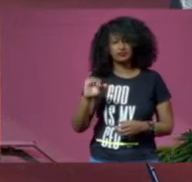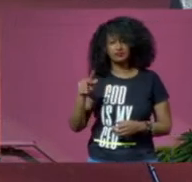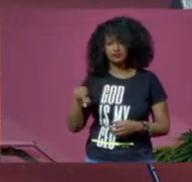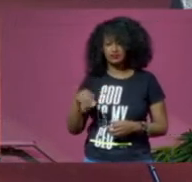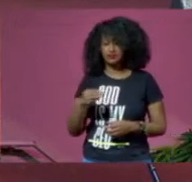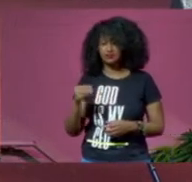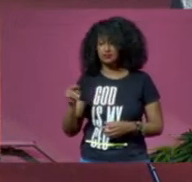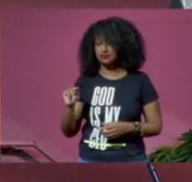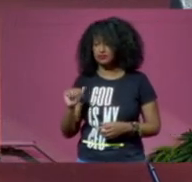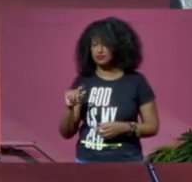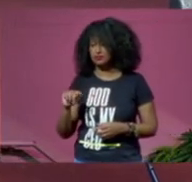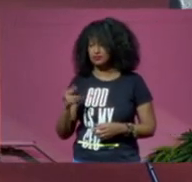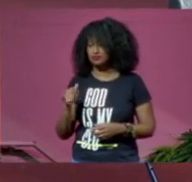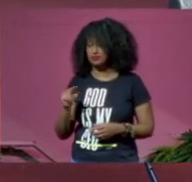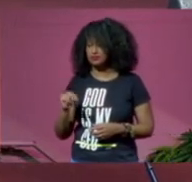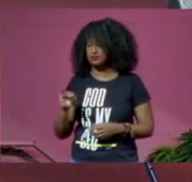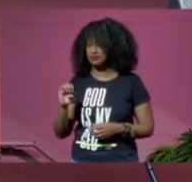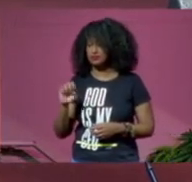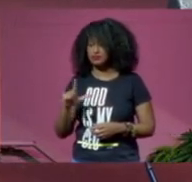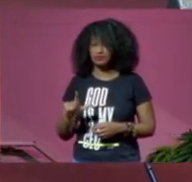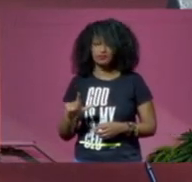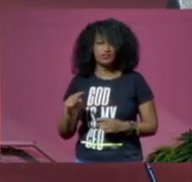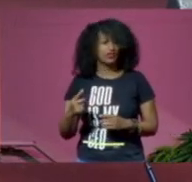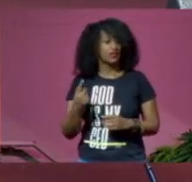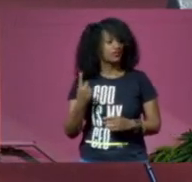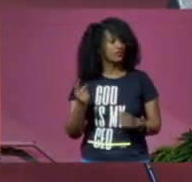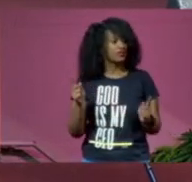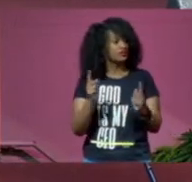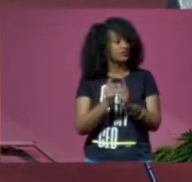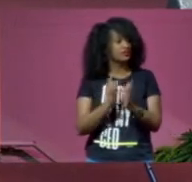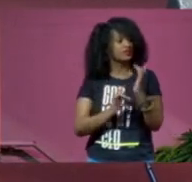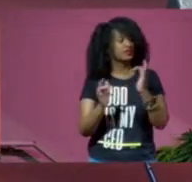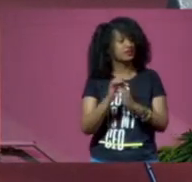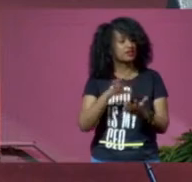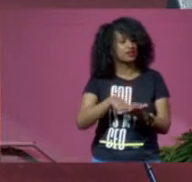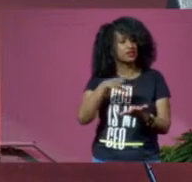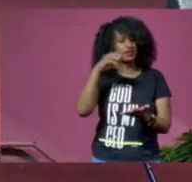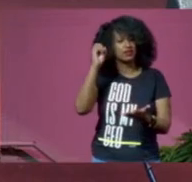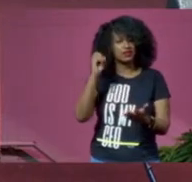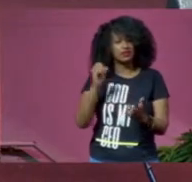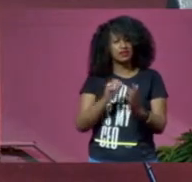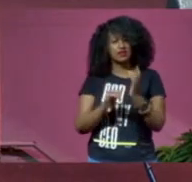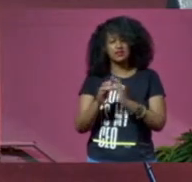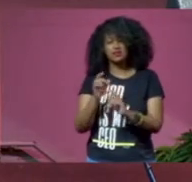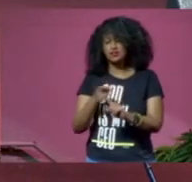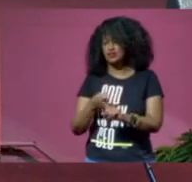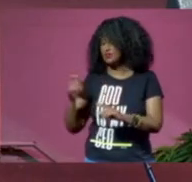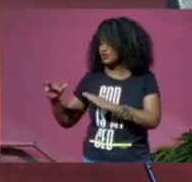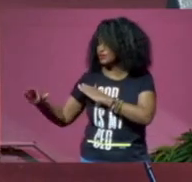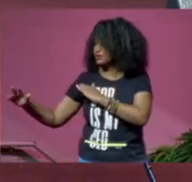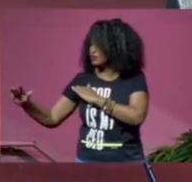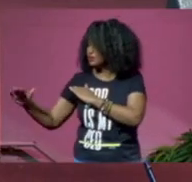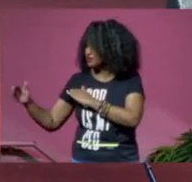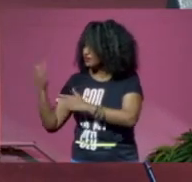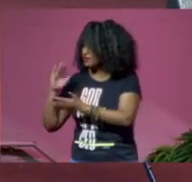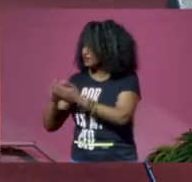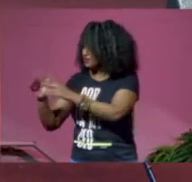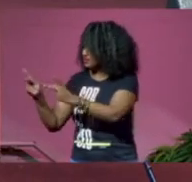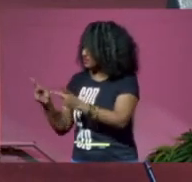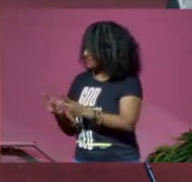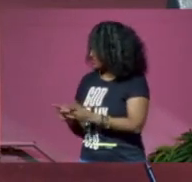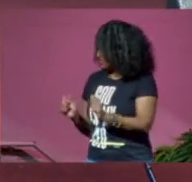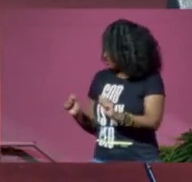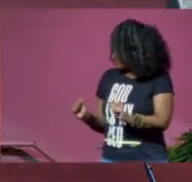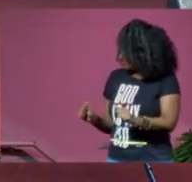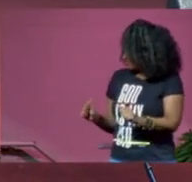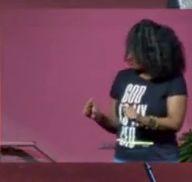first encounter with Jesus, and when they learned that Jesus is from Nazareth, Nathaniel asked a question: can